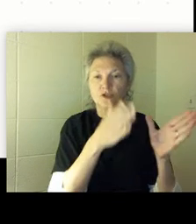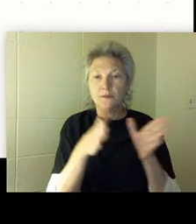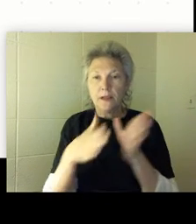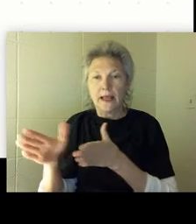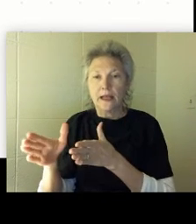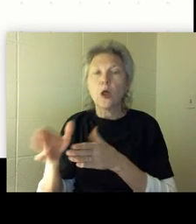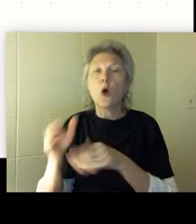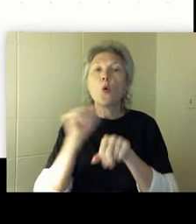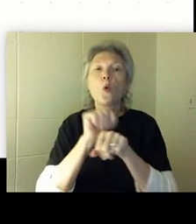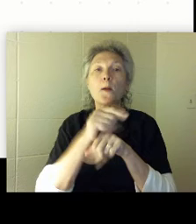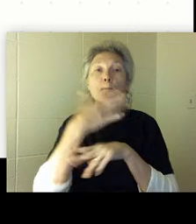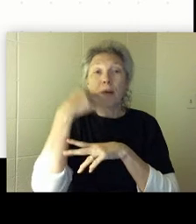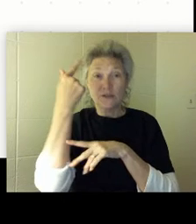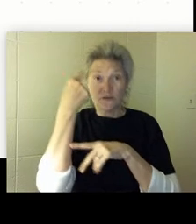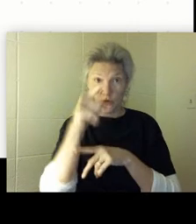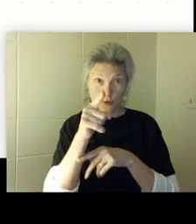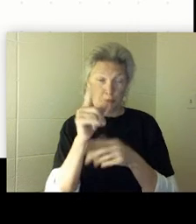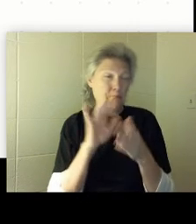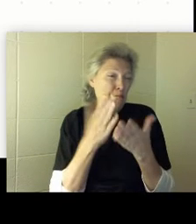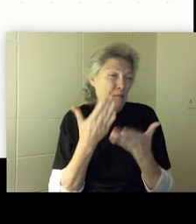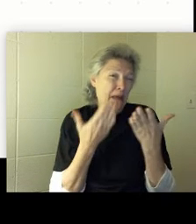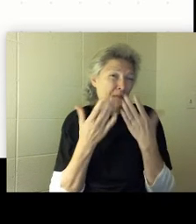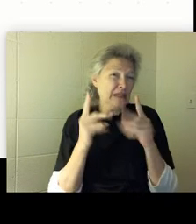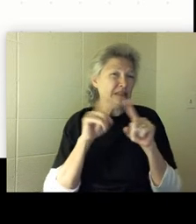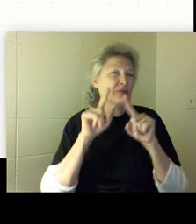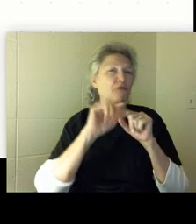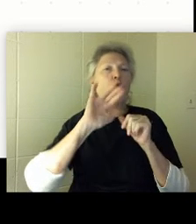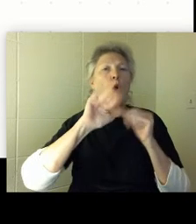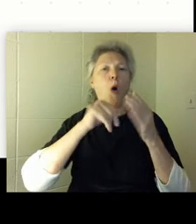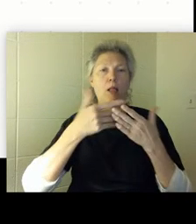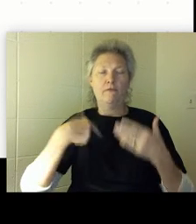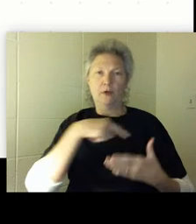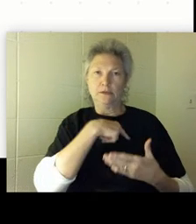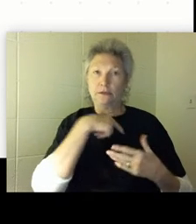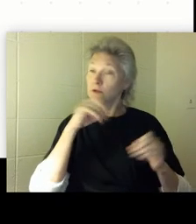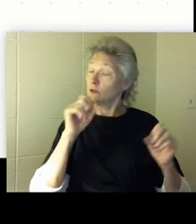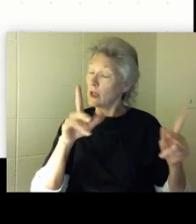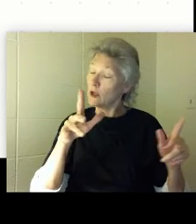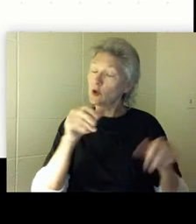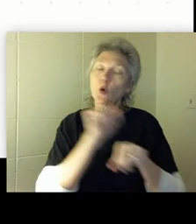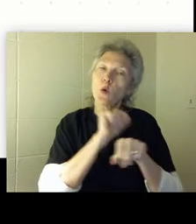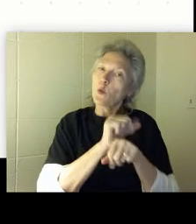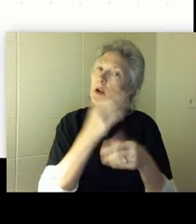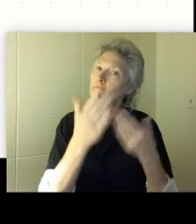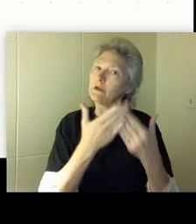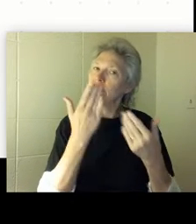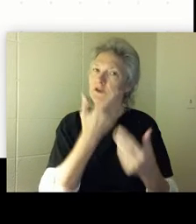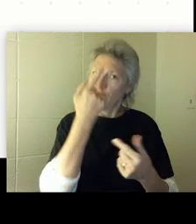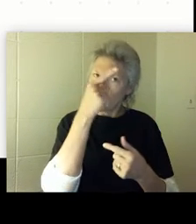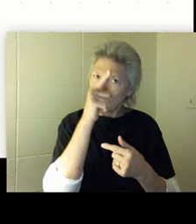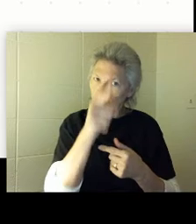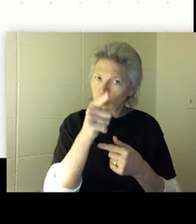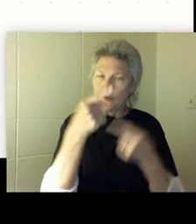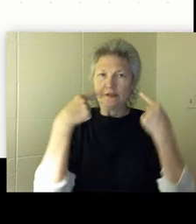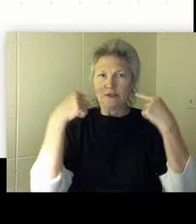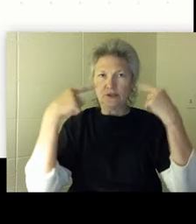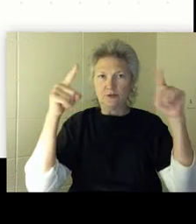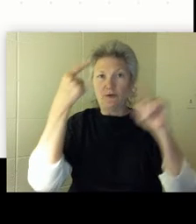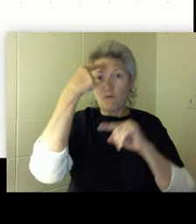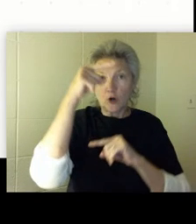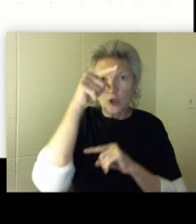and they may be different for all of us, and that's okay because you're going to work on whatever is the easiest and most effective strategy for